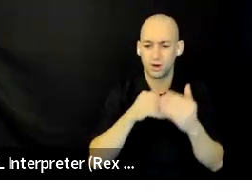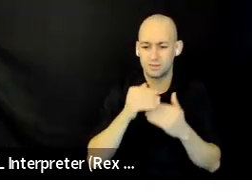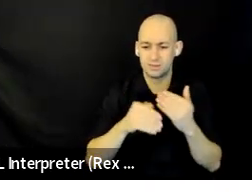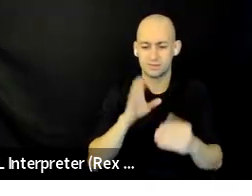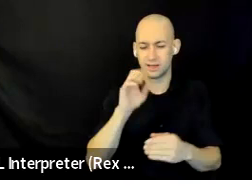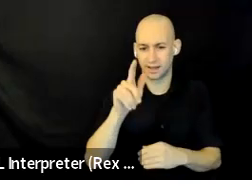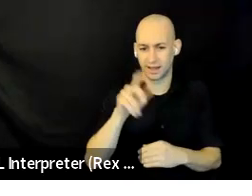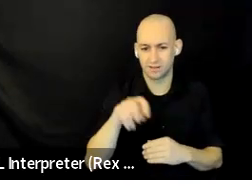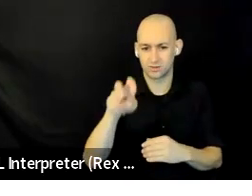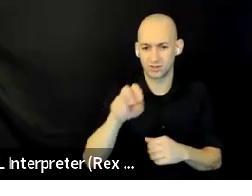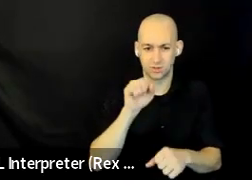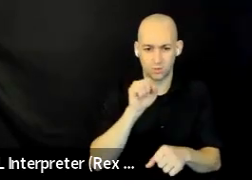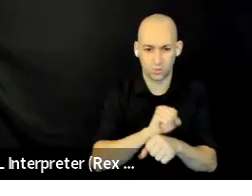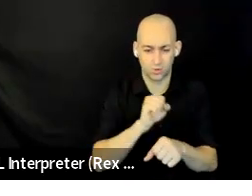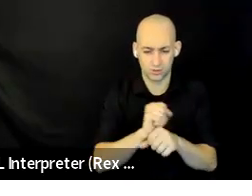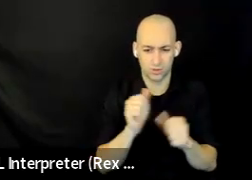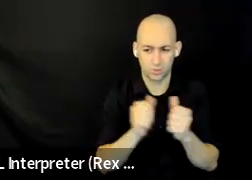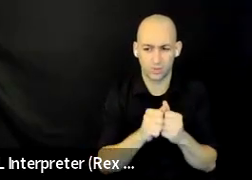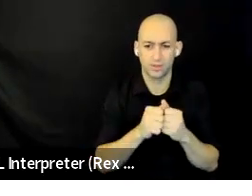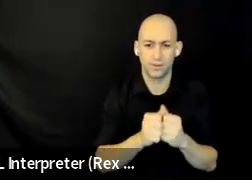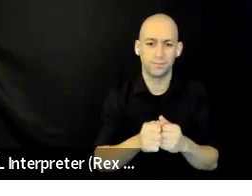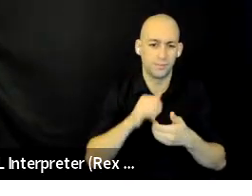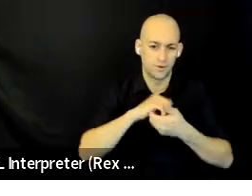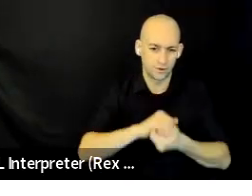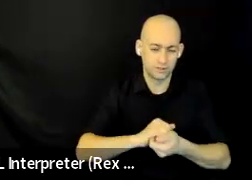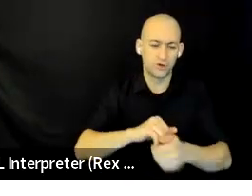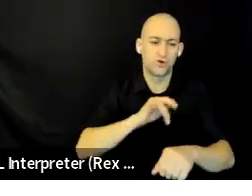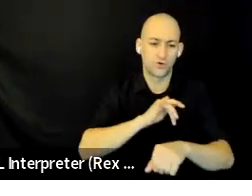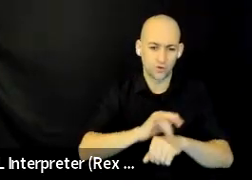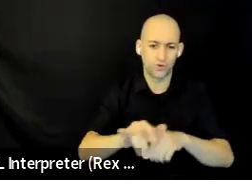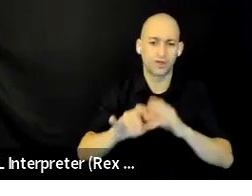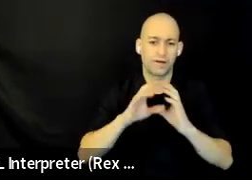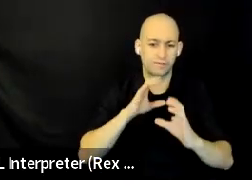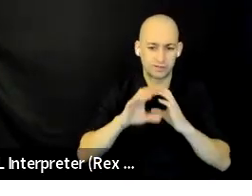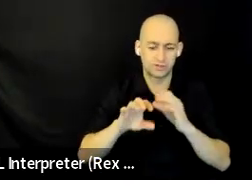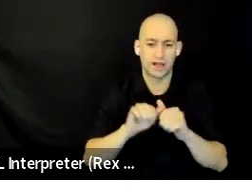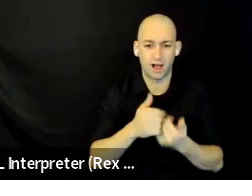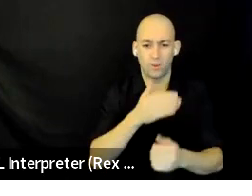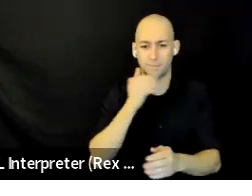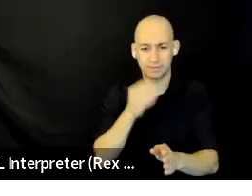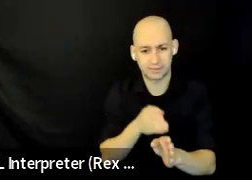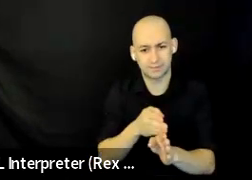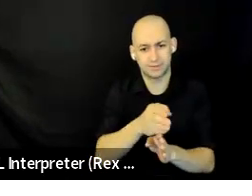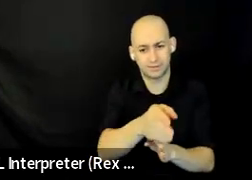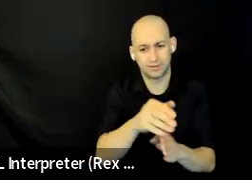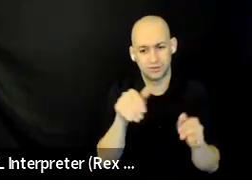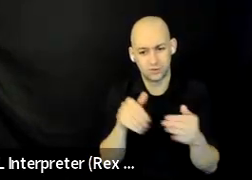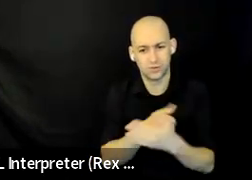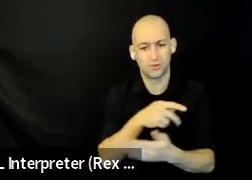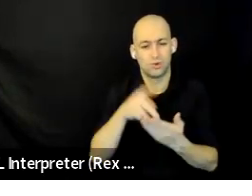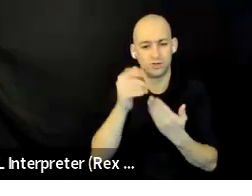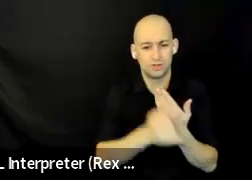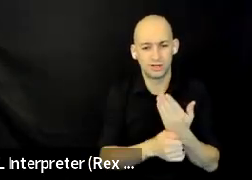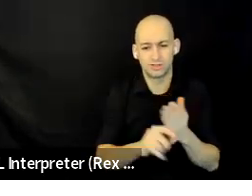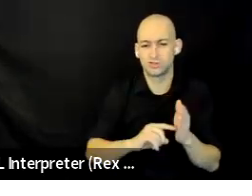collaboratively works with partners to have early conversations on how best to align new projects that are going to be going into the project pipeline.